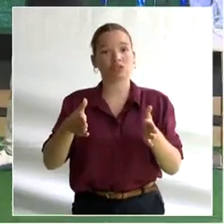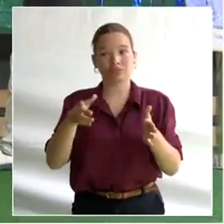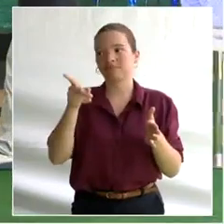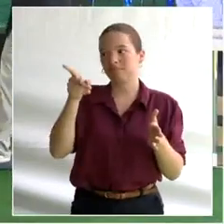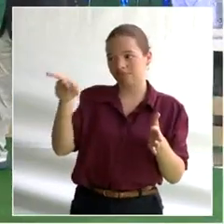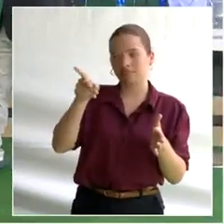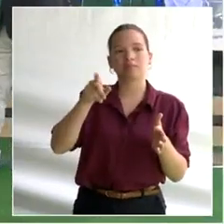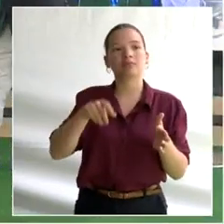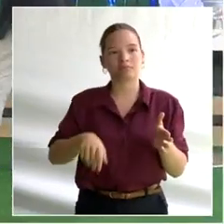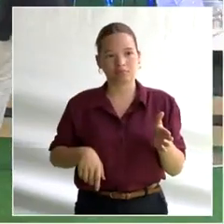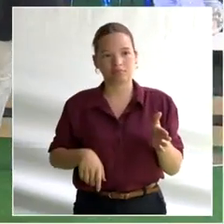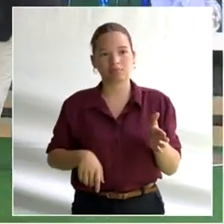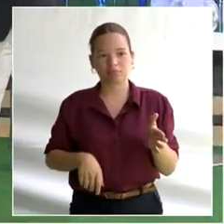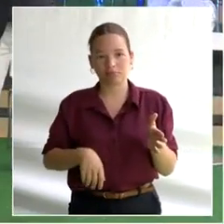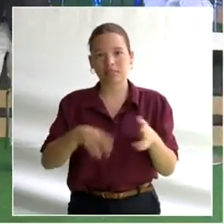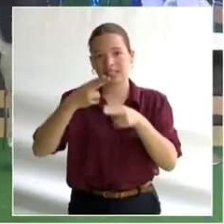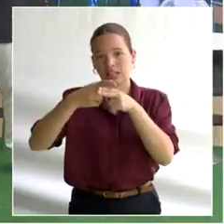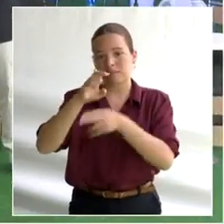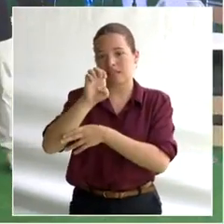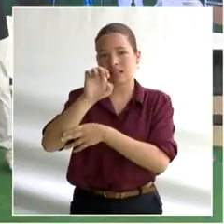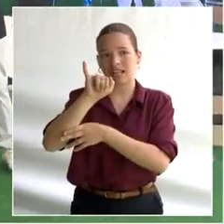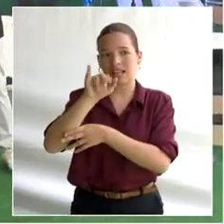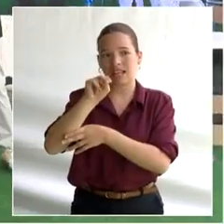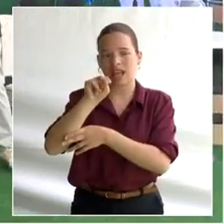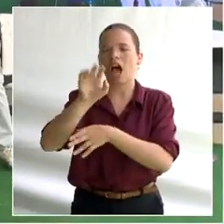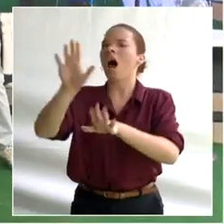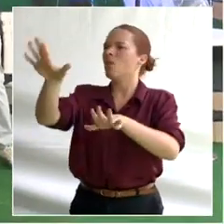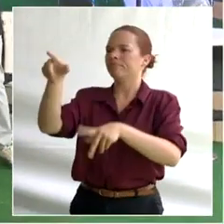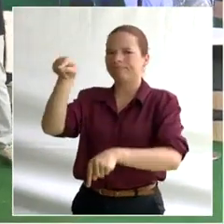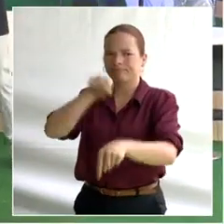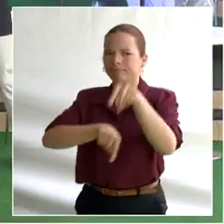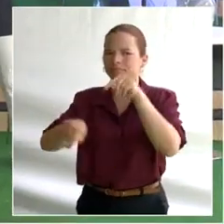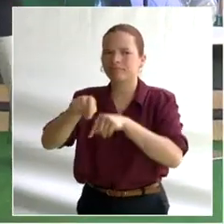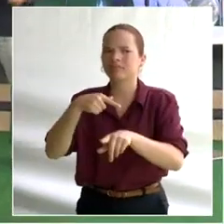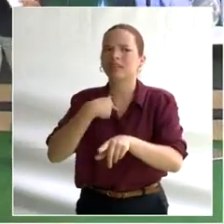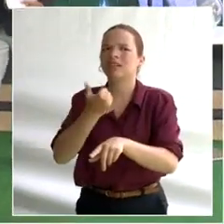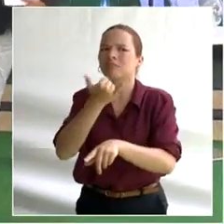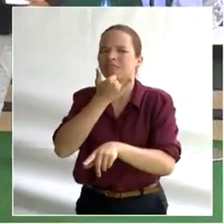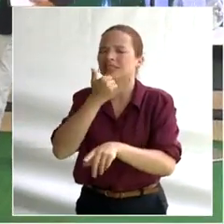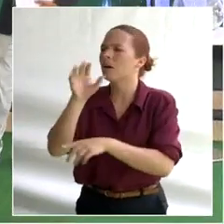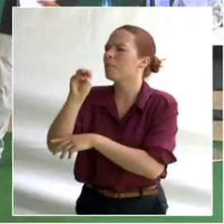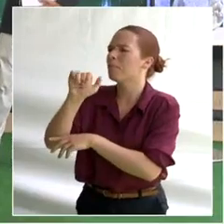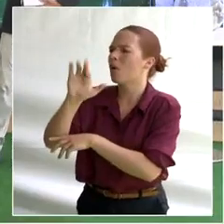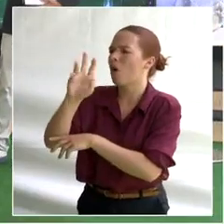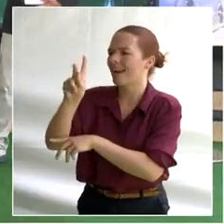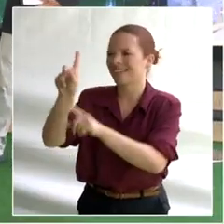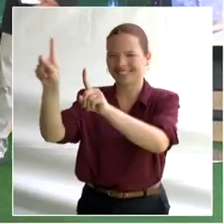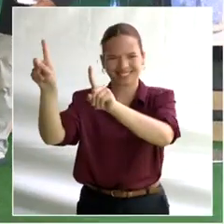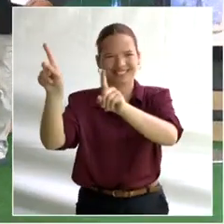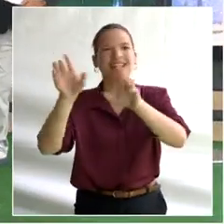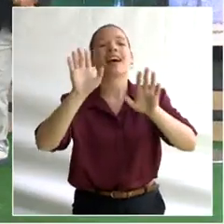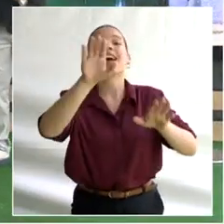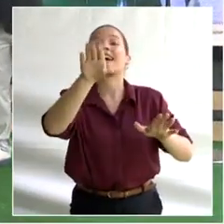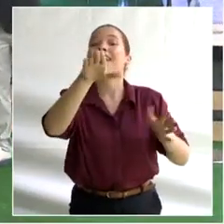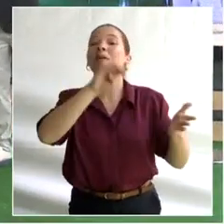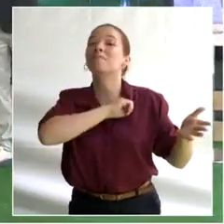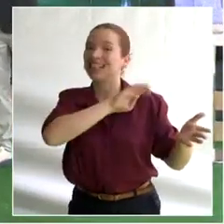Mark, we're going to hear from you in just a second. The Honorable Mayor of Washington, D.C., Muriel Bowser.